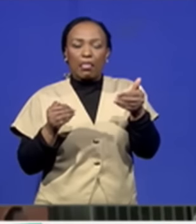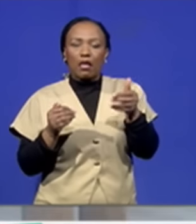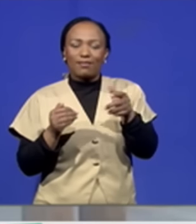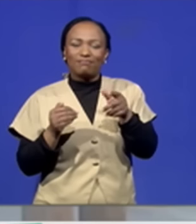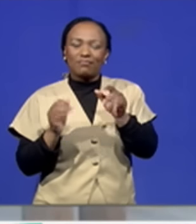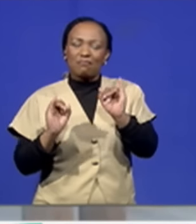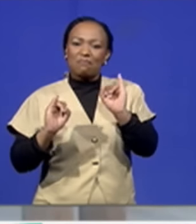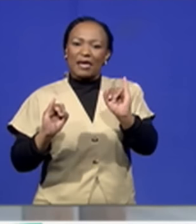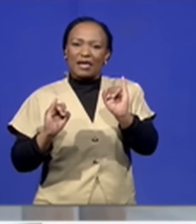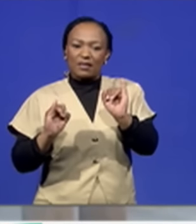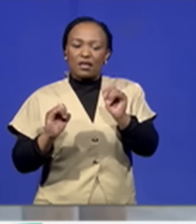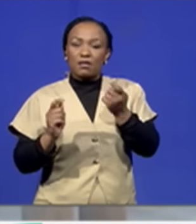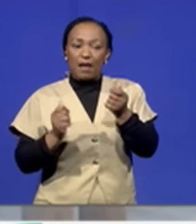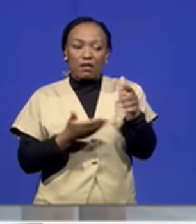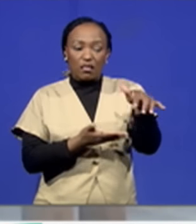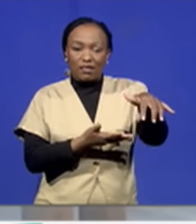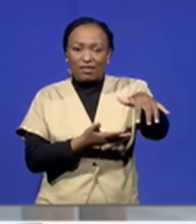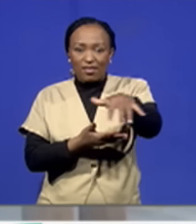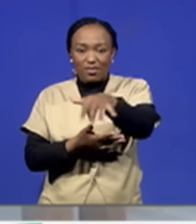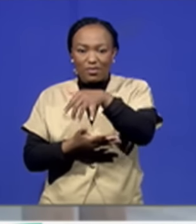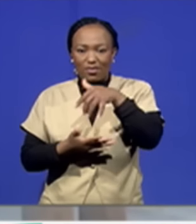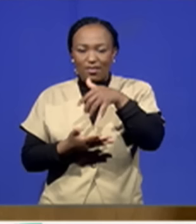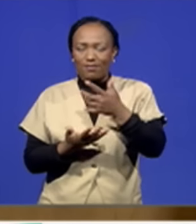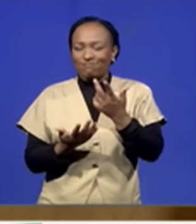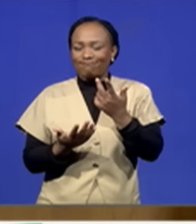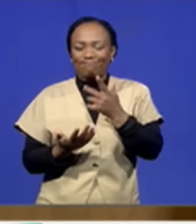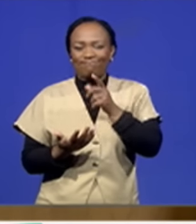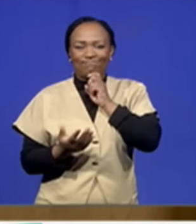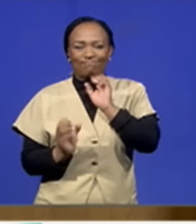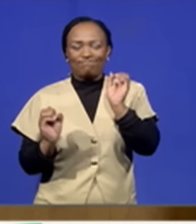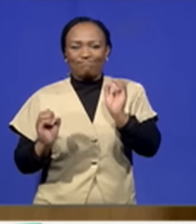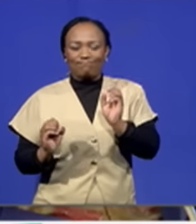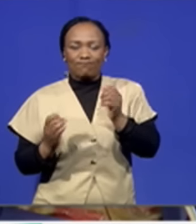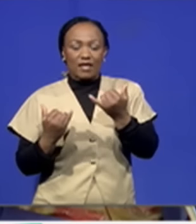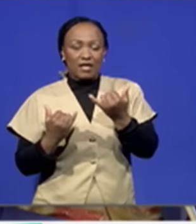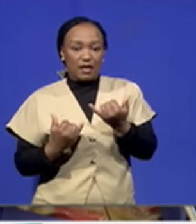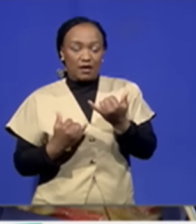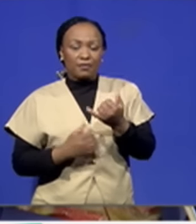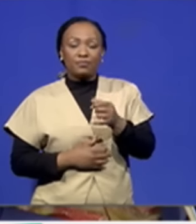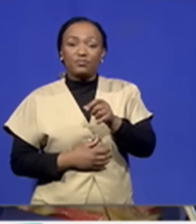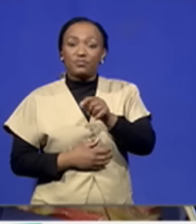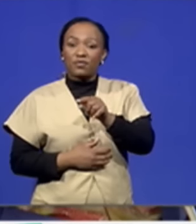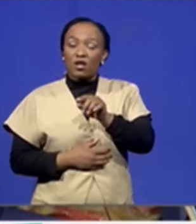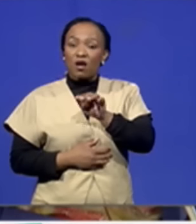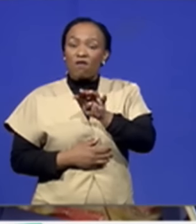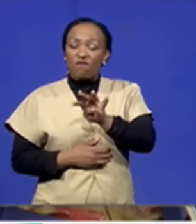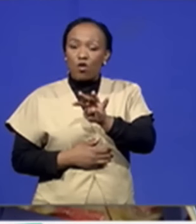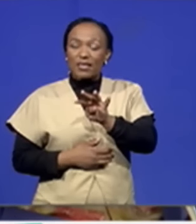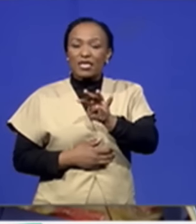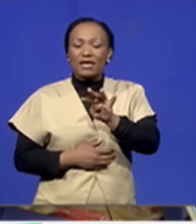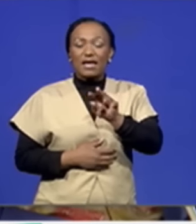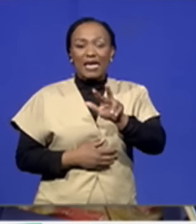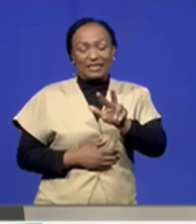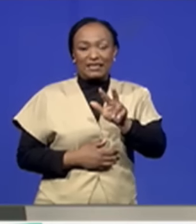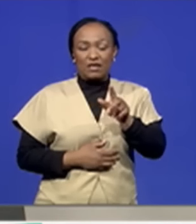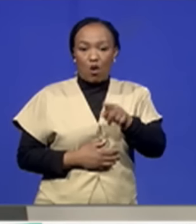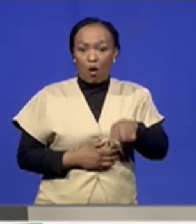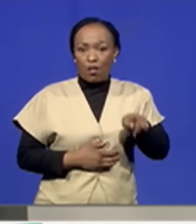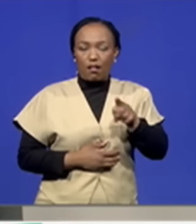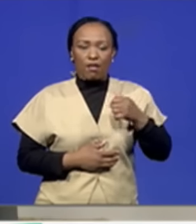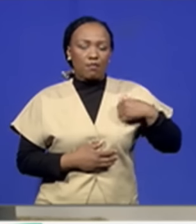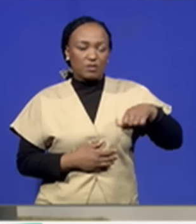kokoanya letseno. Ga jaana tona ya matlole a re dimmasepala di le 49 tse di kgaratlhang di tla simolola